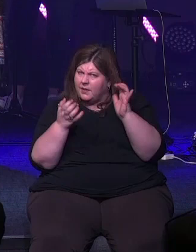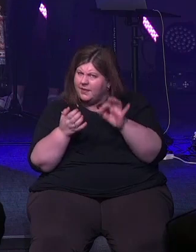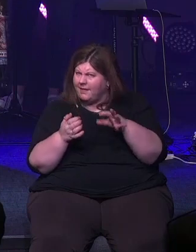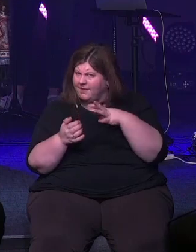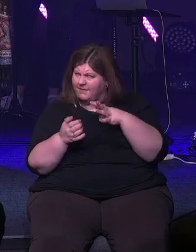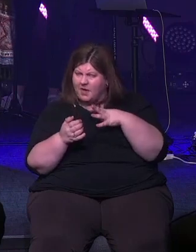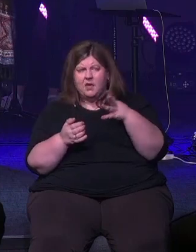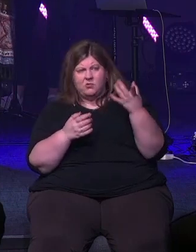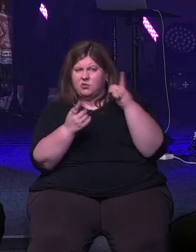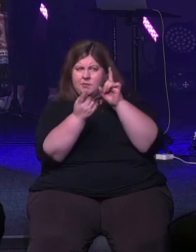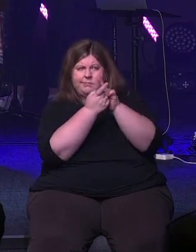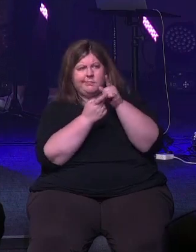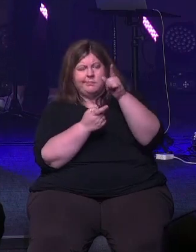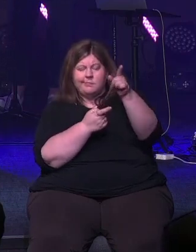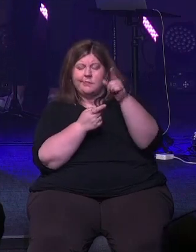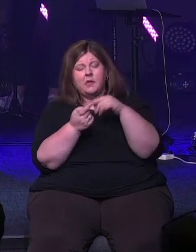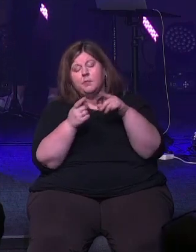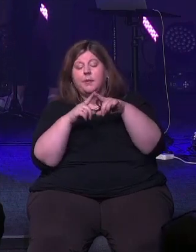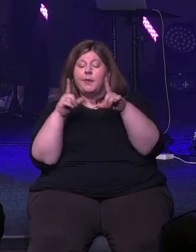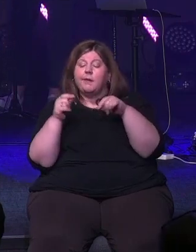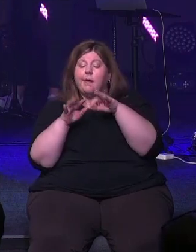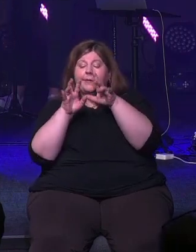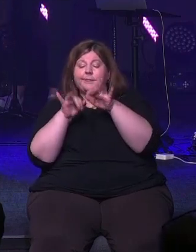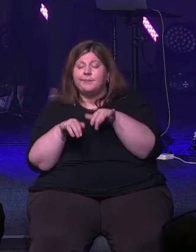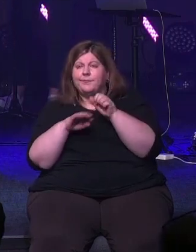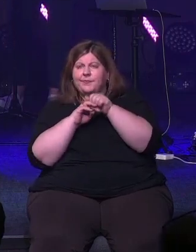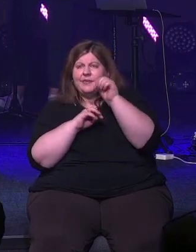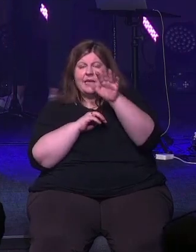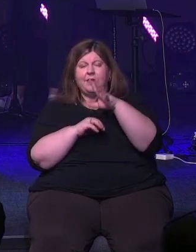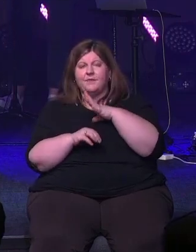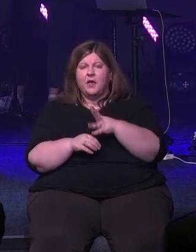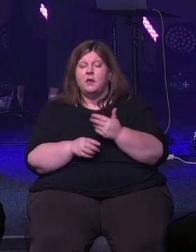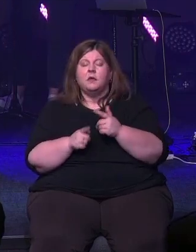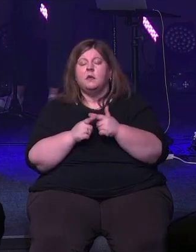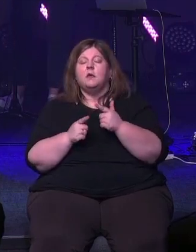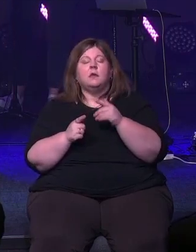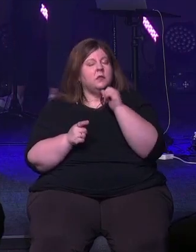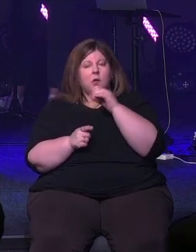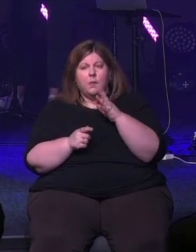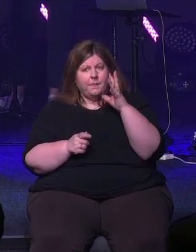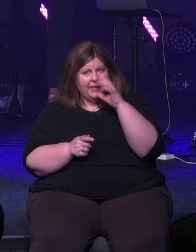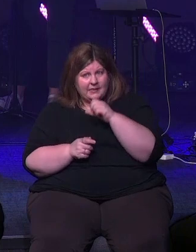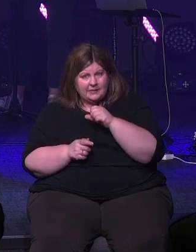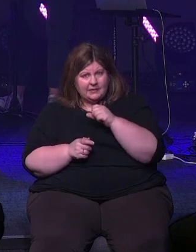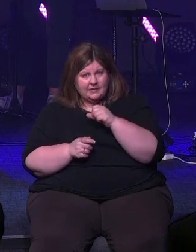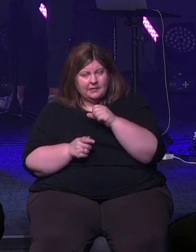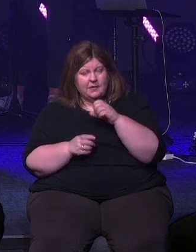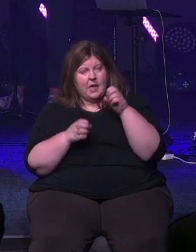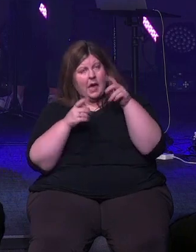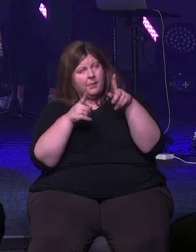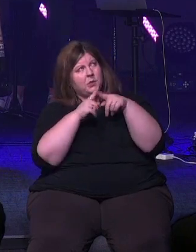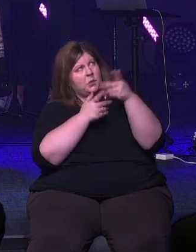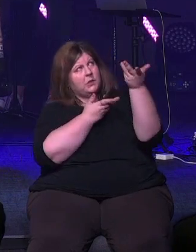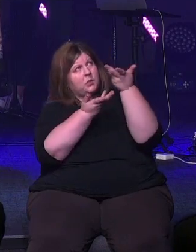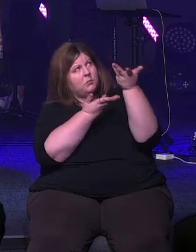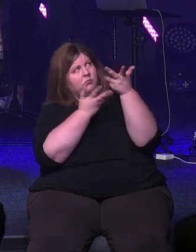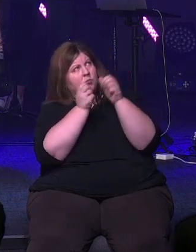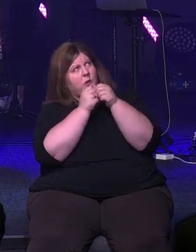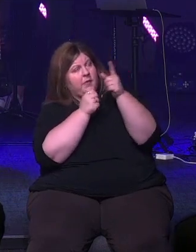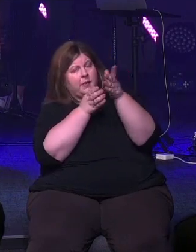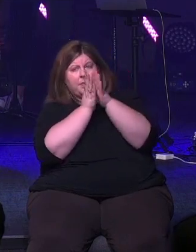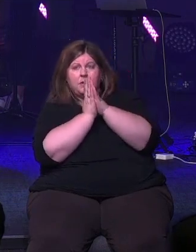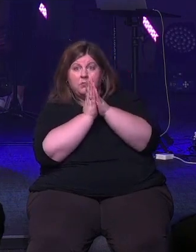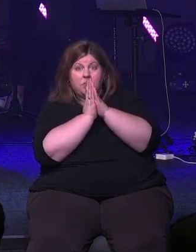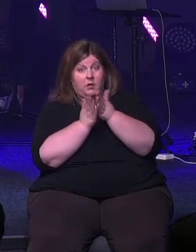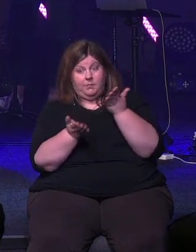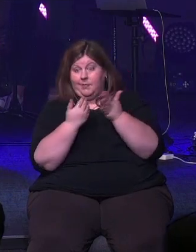prayer wall, submit a request online, do the same thing. Don't miss an opportunity to engage with God in prayer over these next 6 weeks. It could